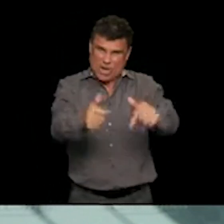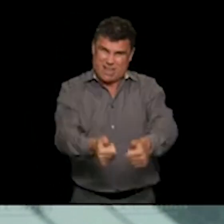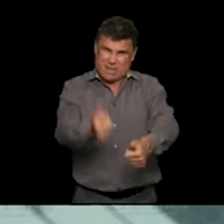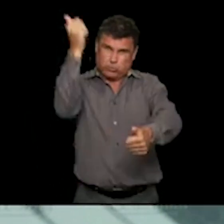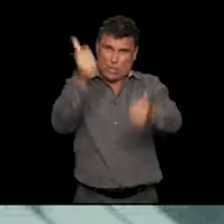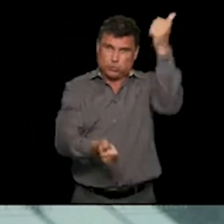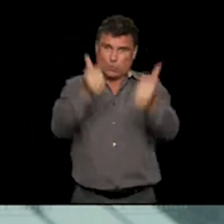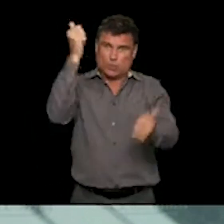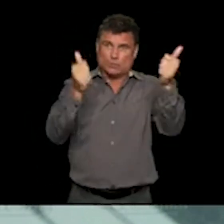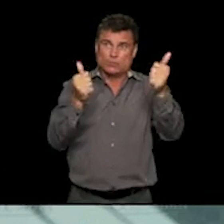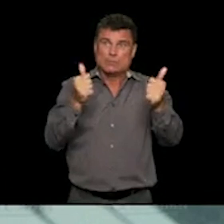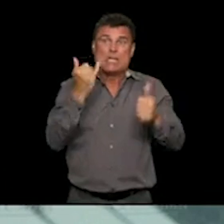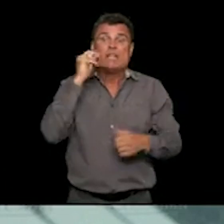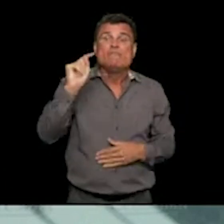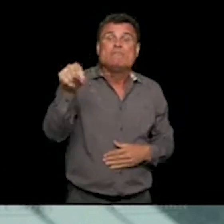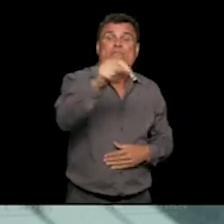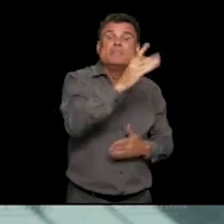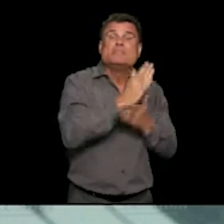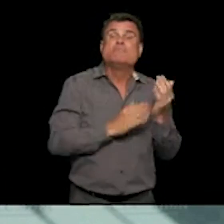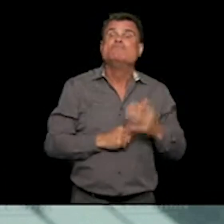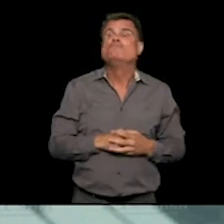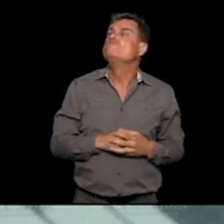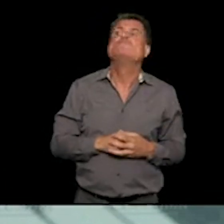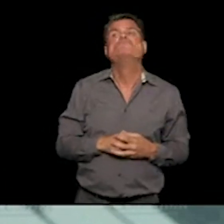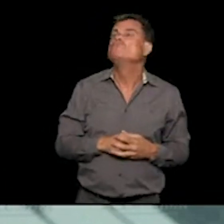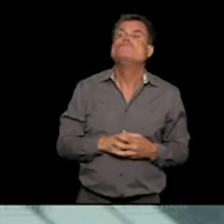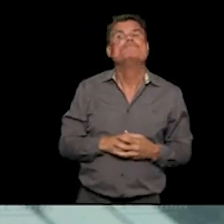being belligerent, then of course they would be